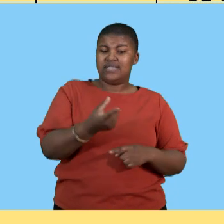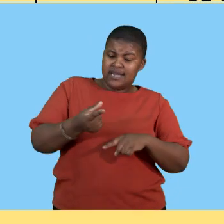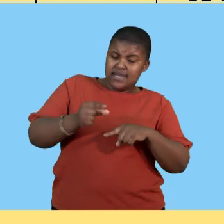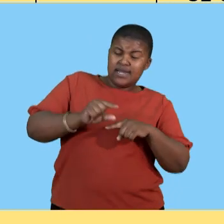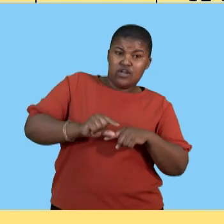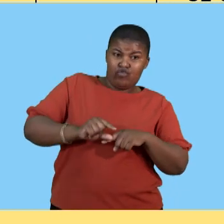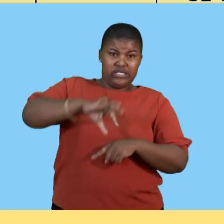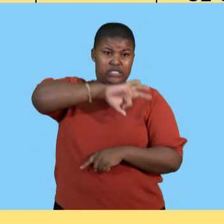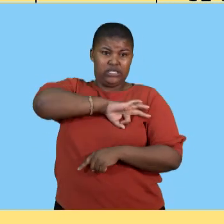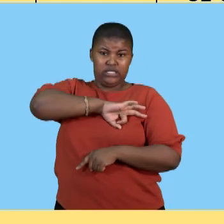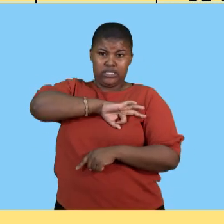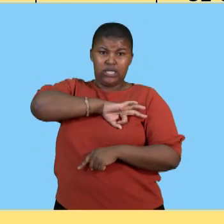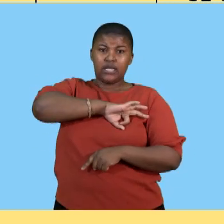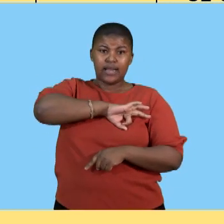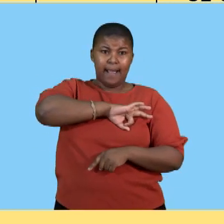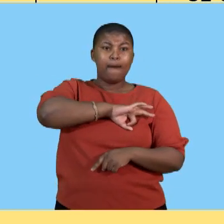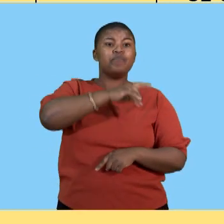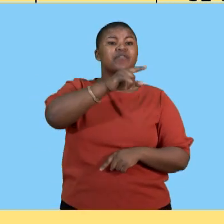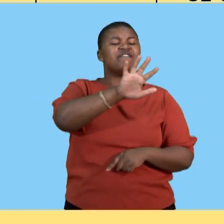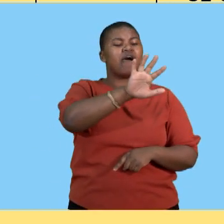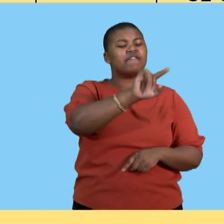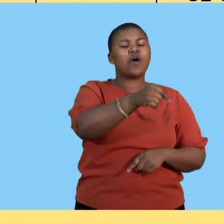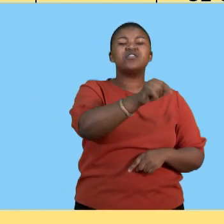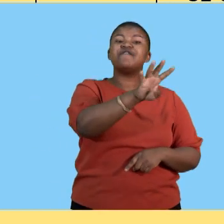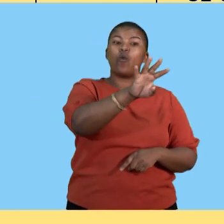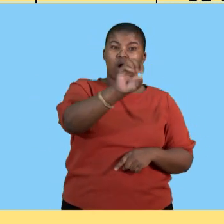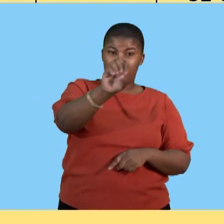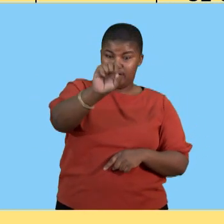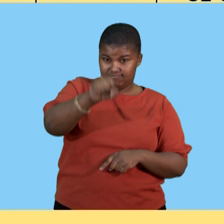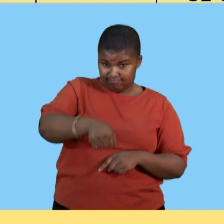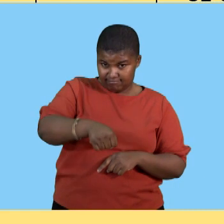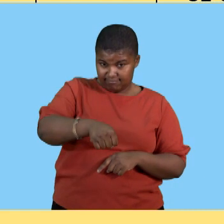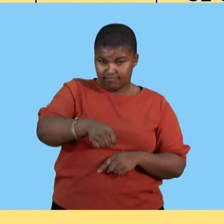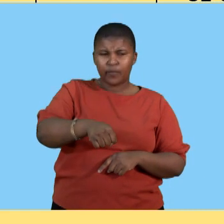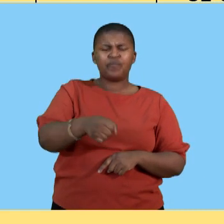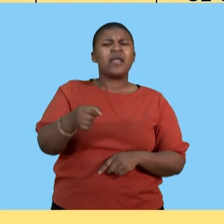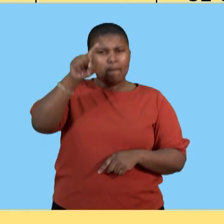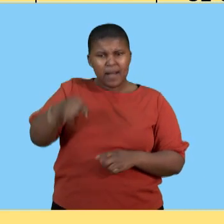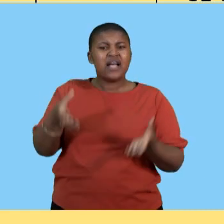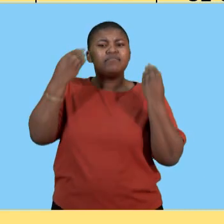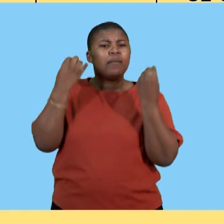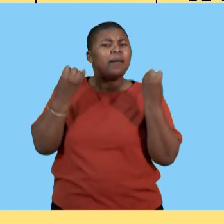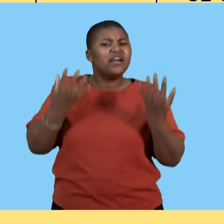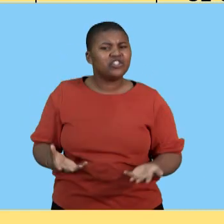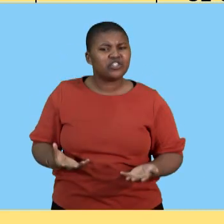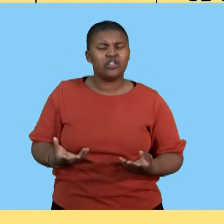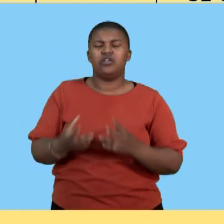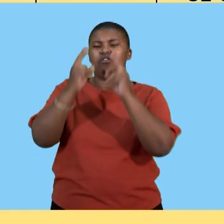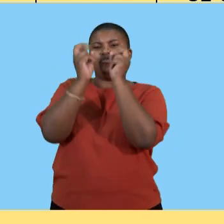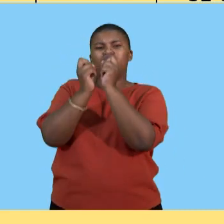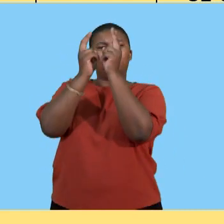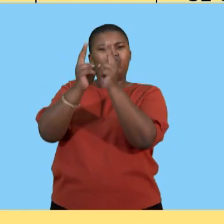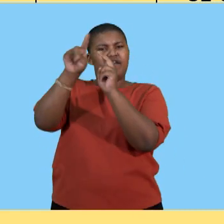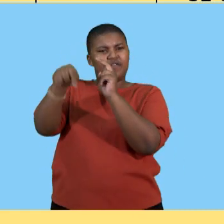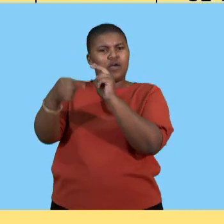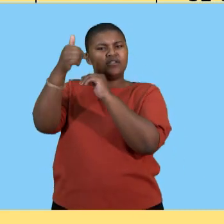our interest income from the list of balances, 5,400. The interest that we're supposed to receive